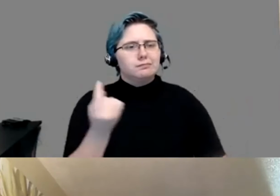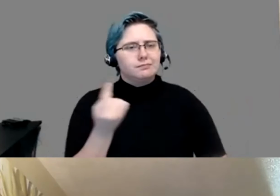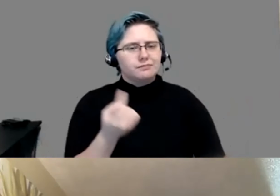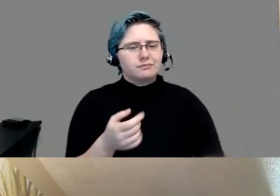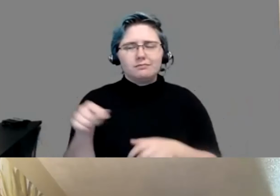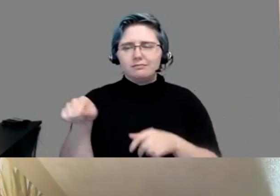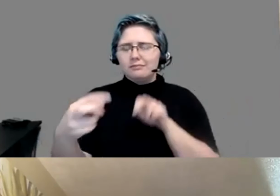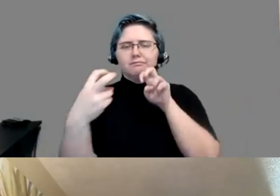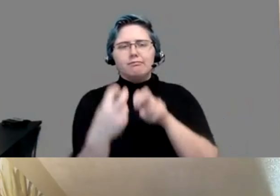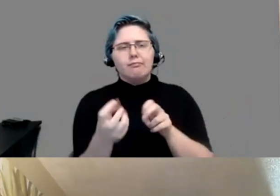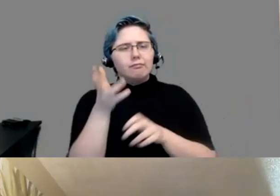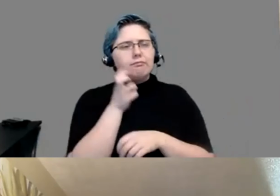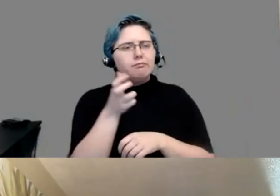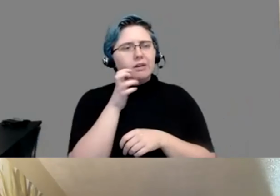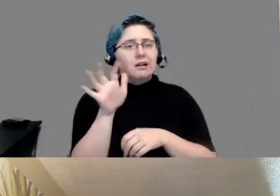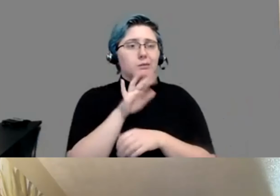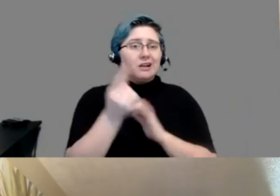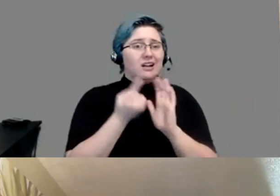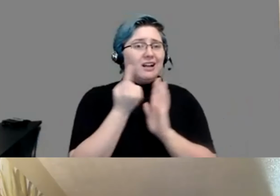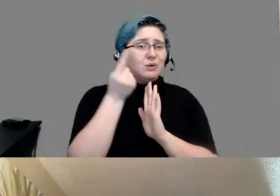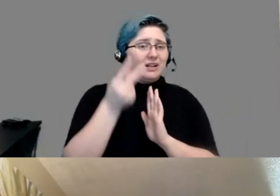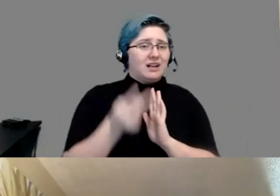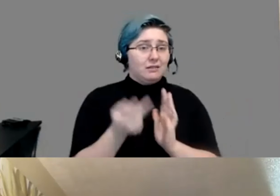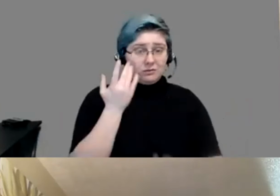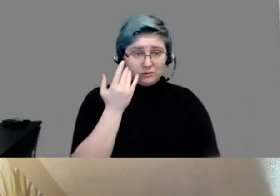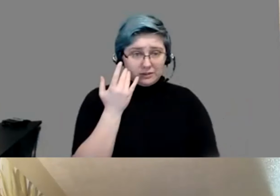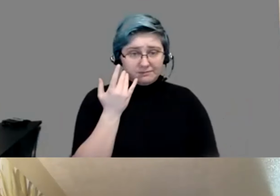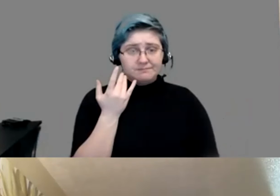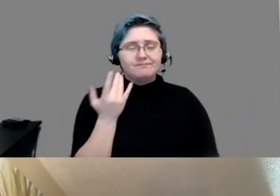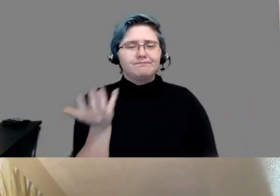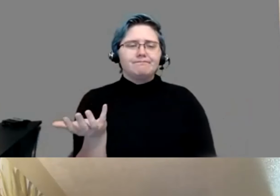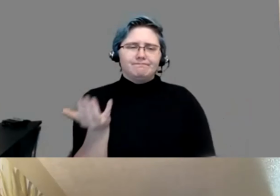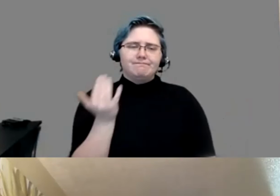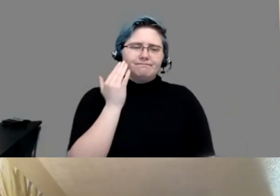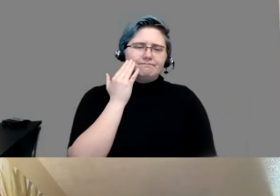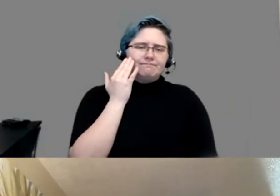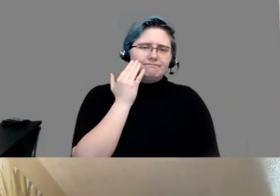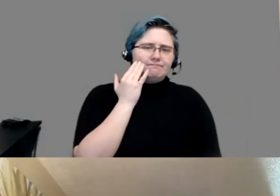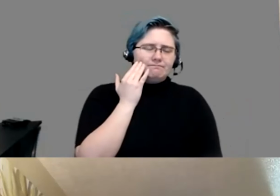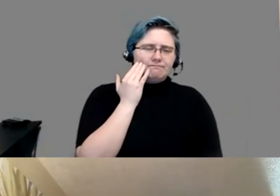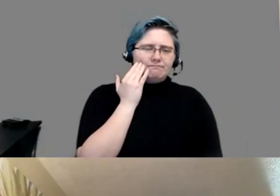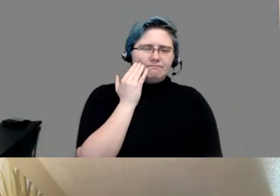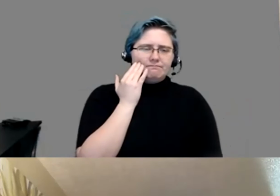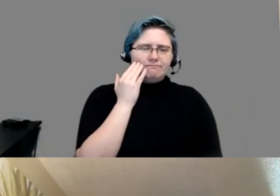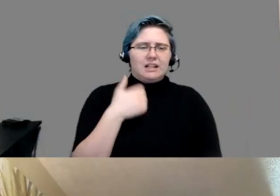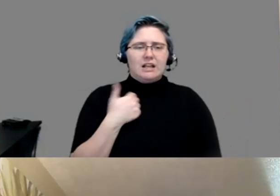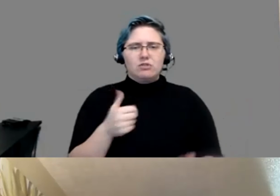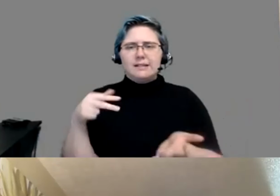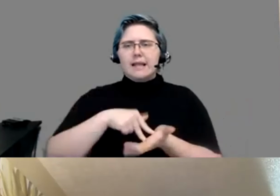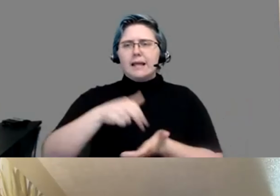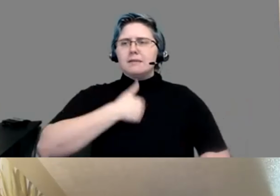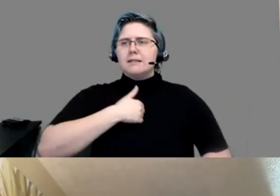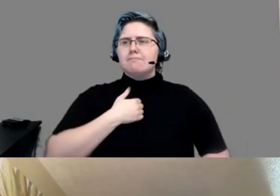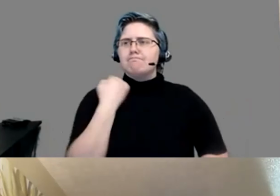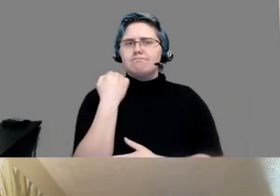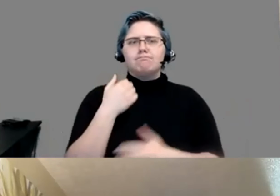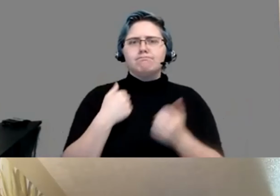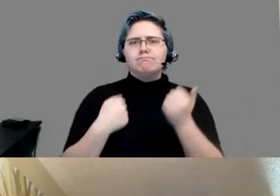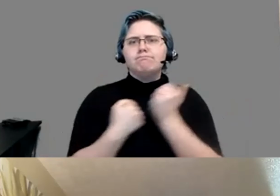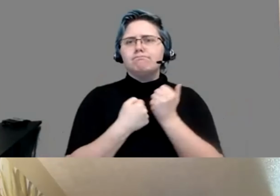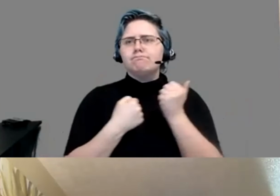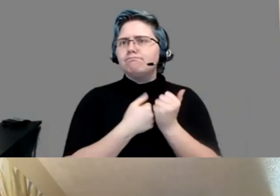there and listen to me for about an hour and a half because, you know, I try to stand up for myself and I try